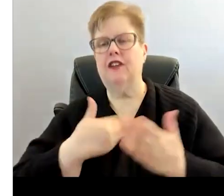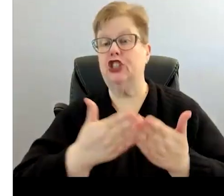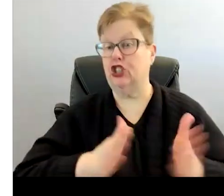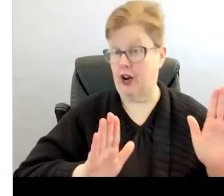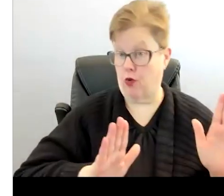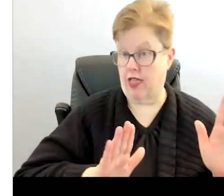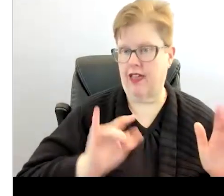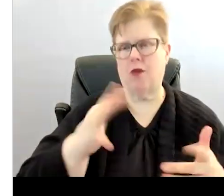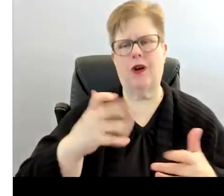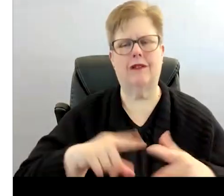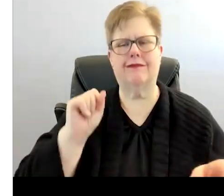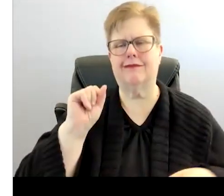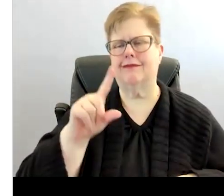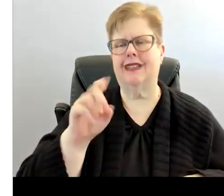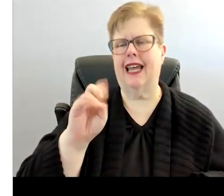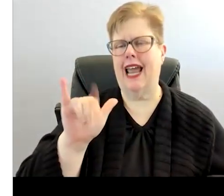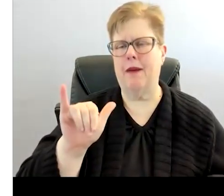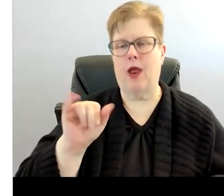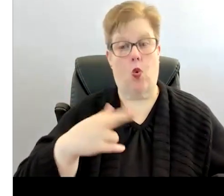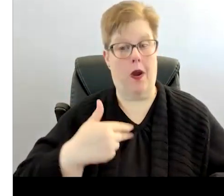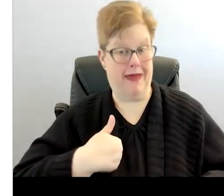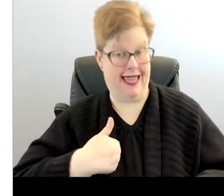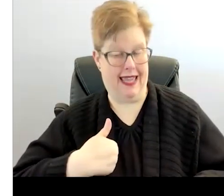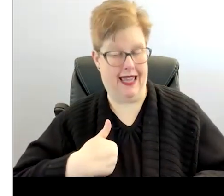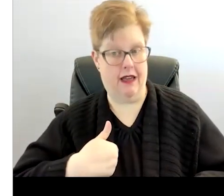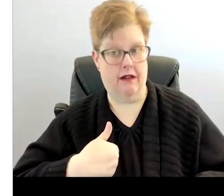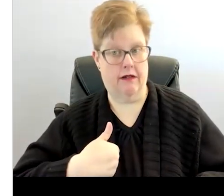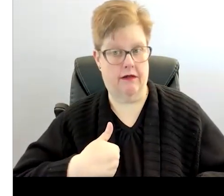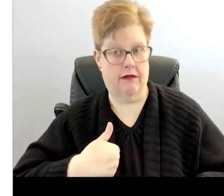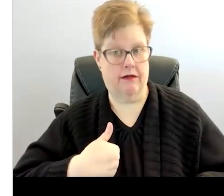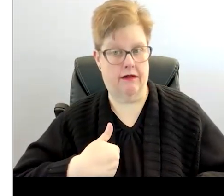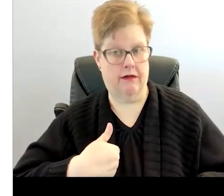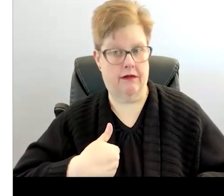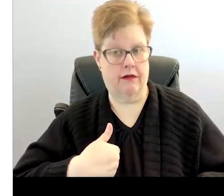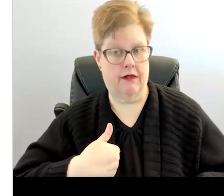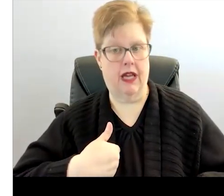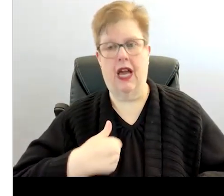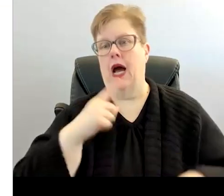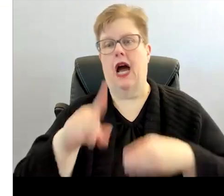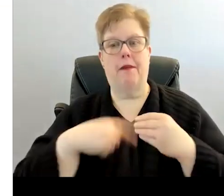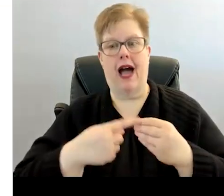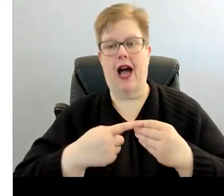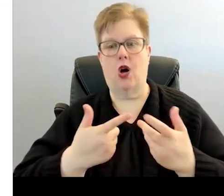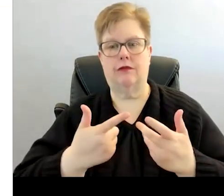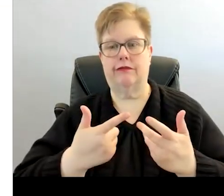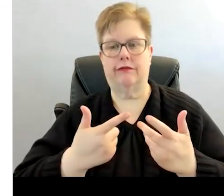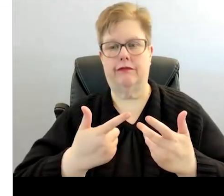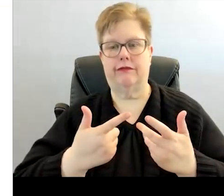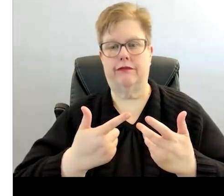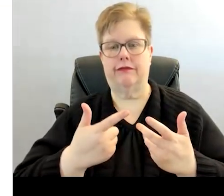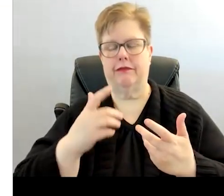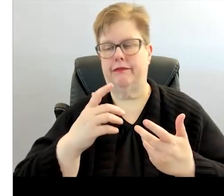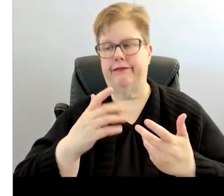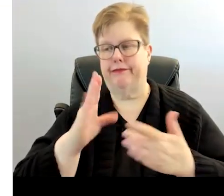forum. If you wanted to ask a question to Emily or me about being a student, or the peer mentors about being